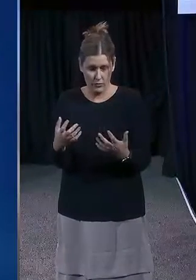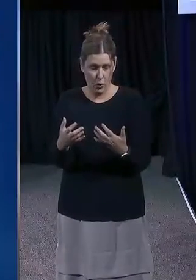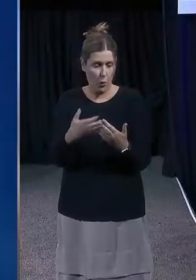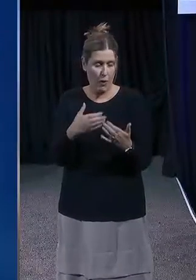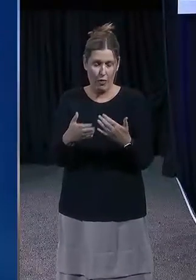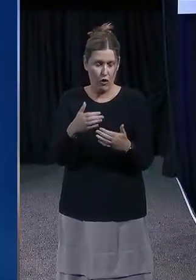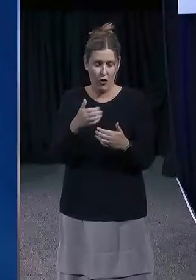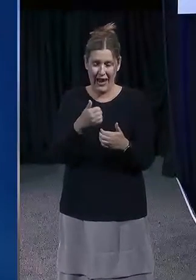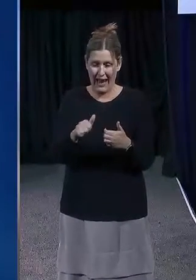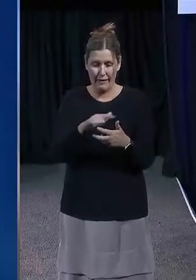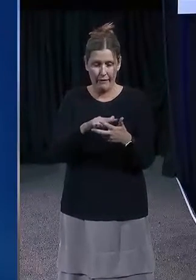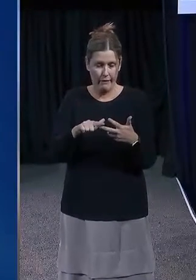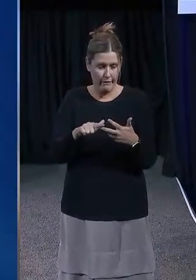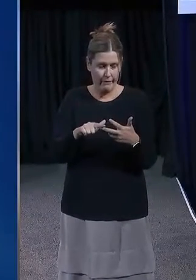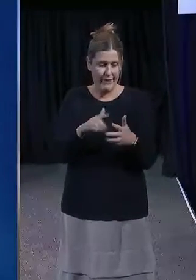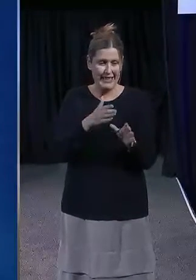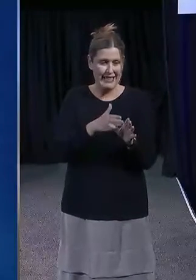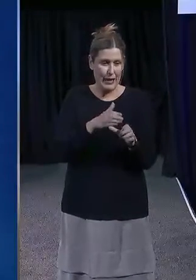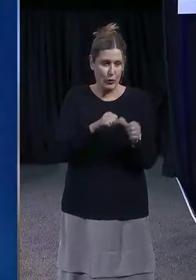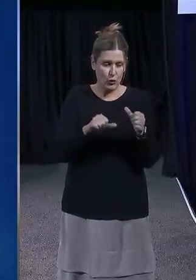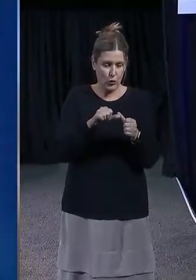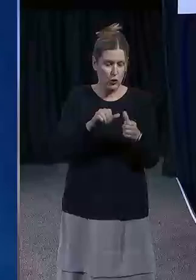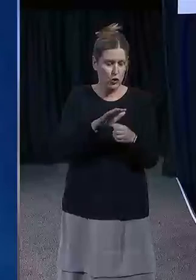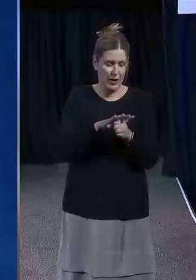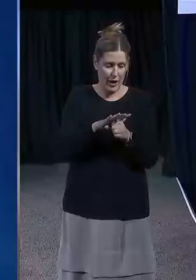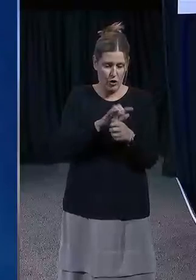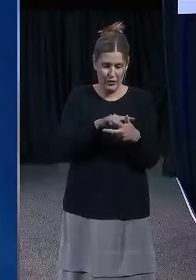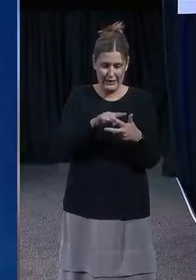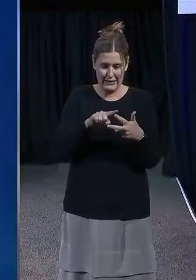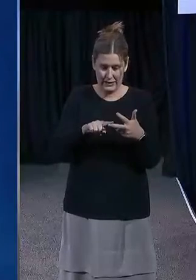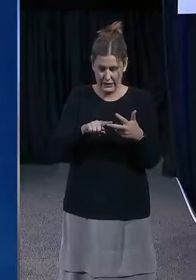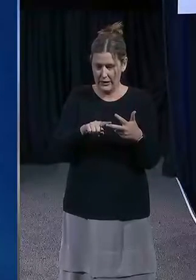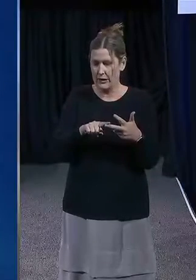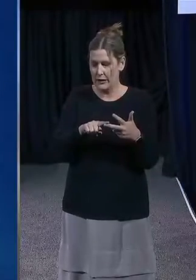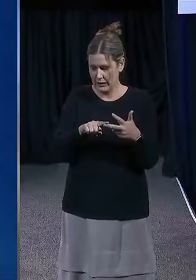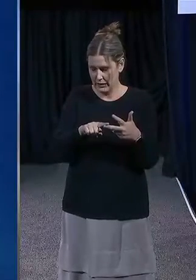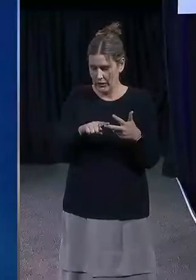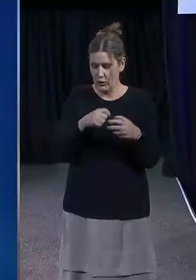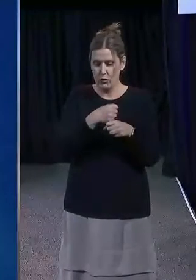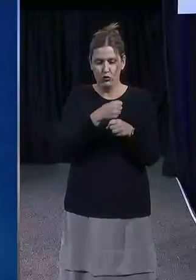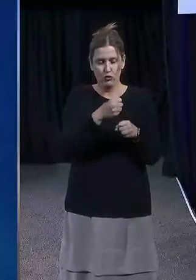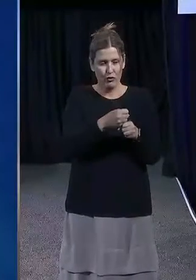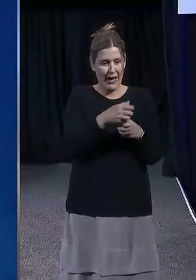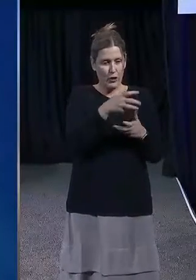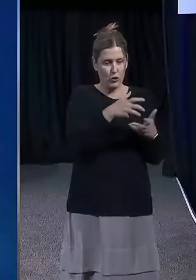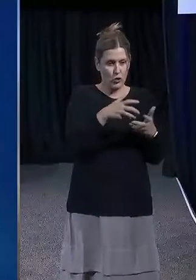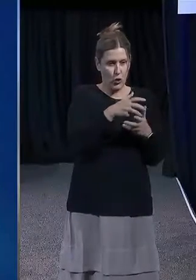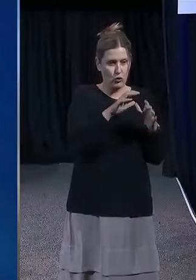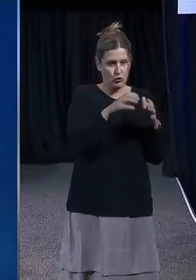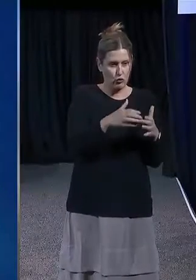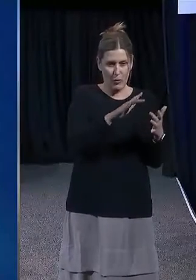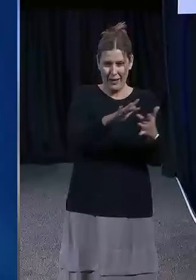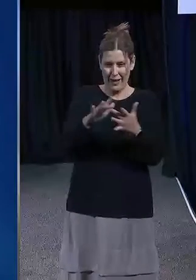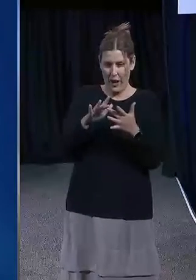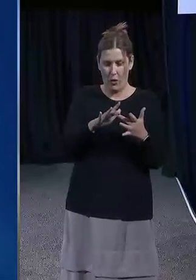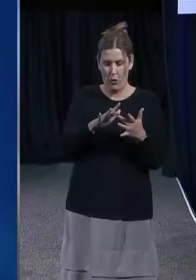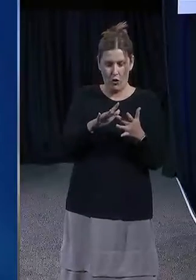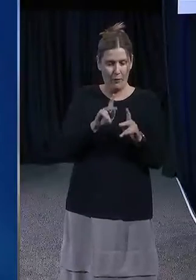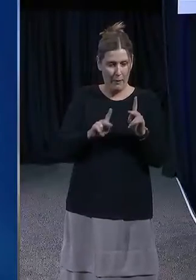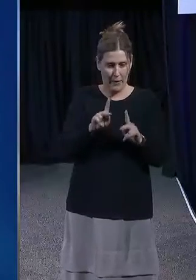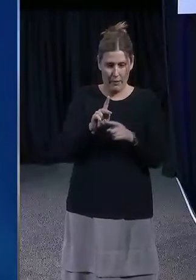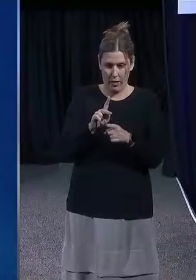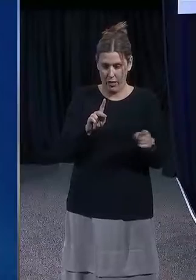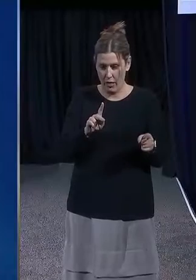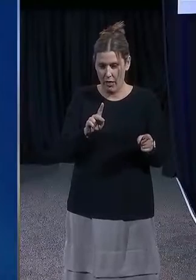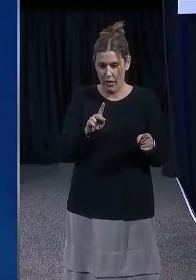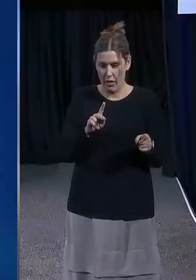3 areas, psychosocial areas, that is creating a social group, a network of people that have